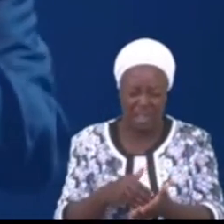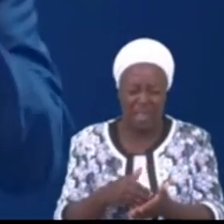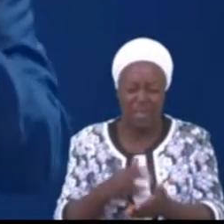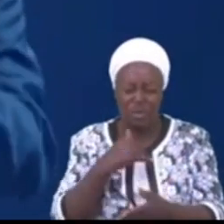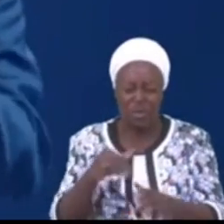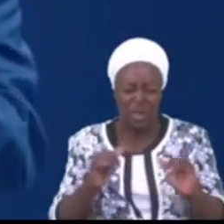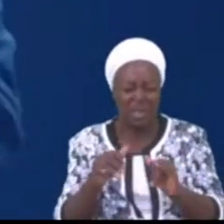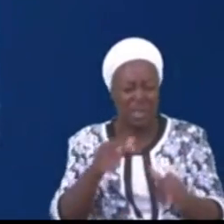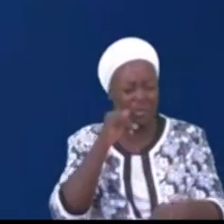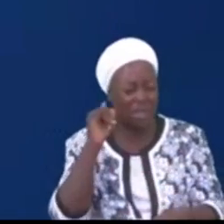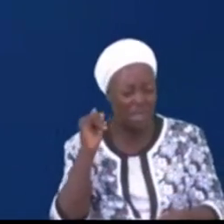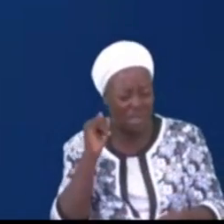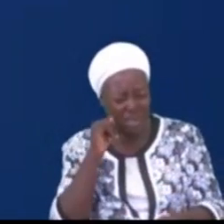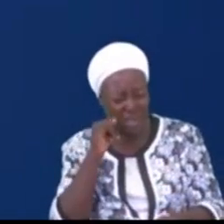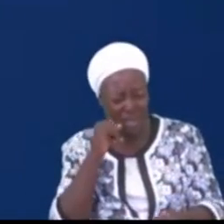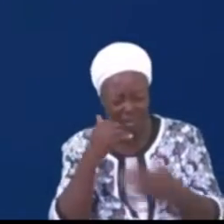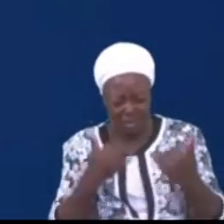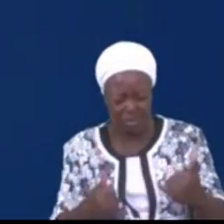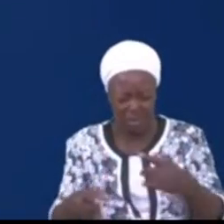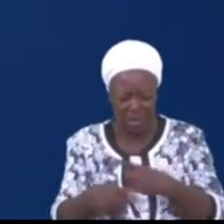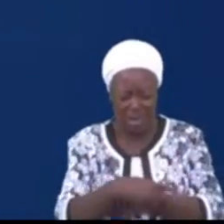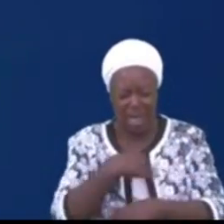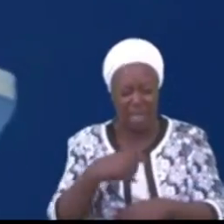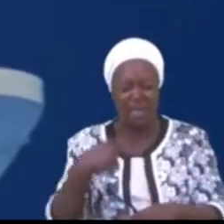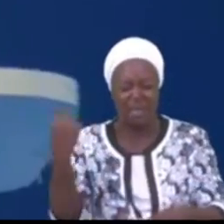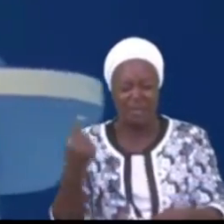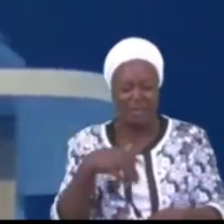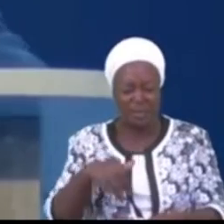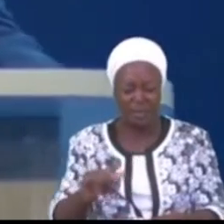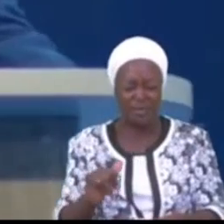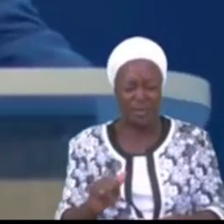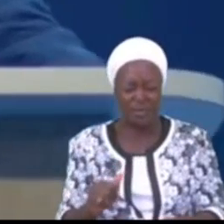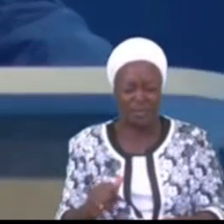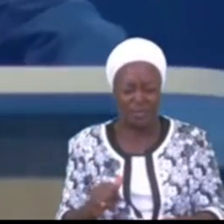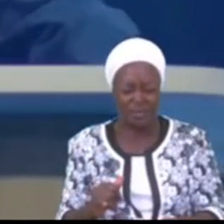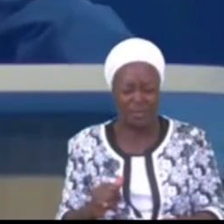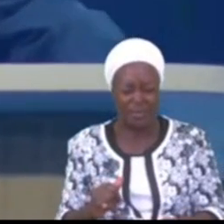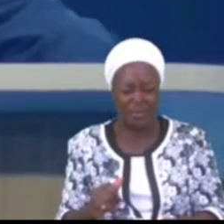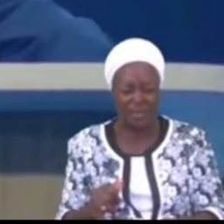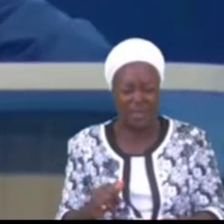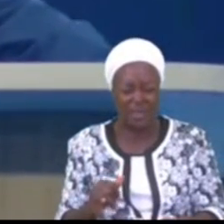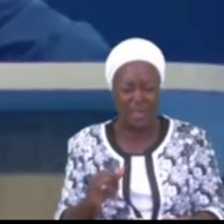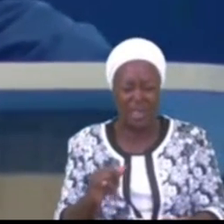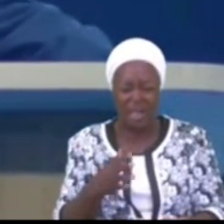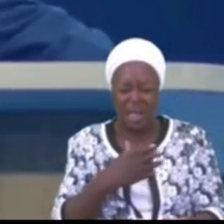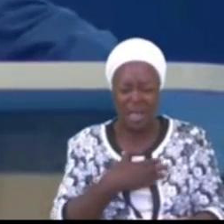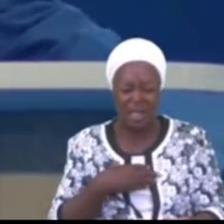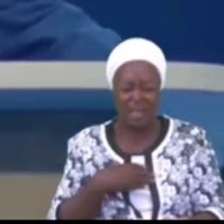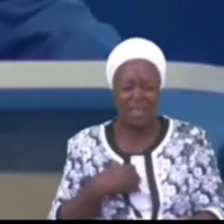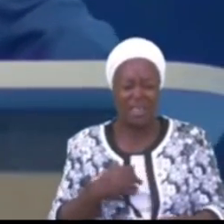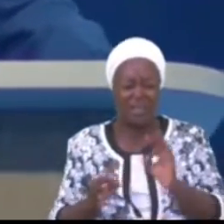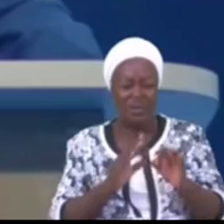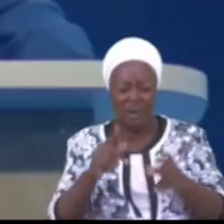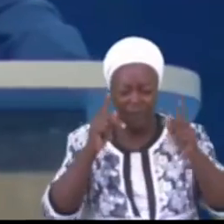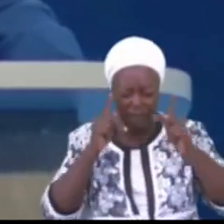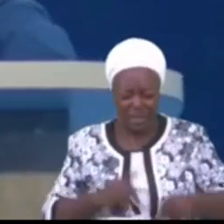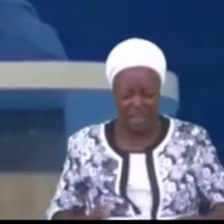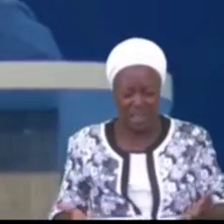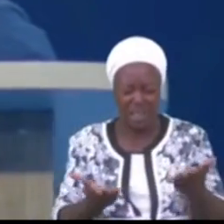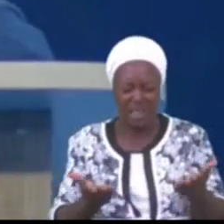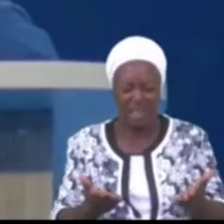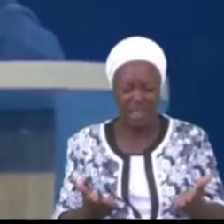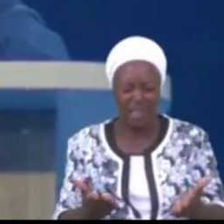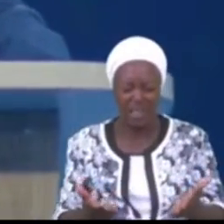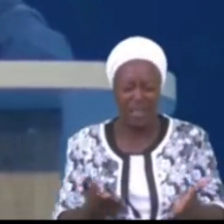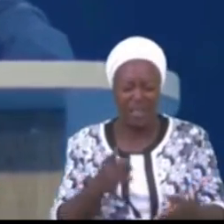same yesterday, today, and forever. And if you were physically here, you'll